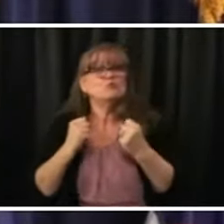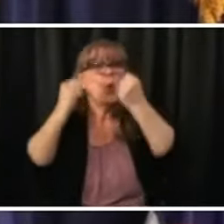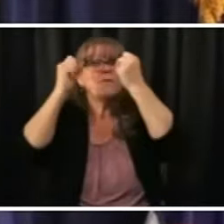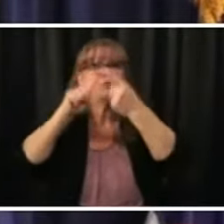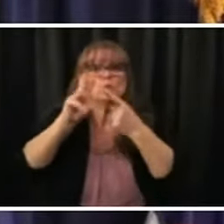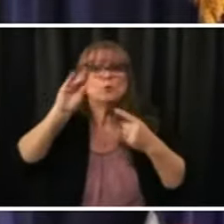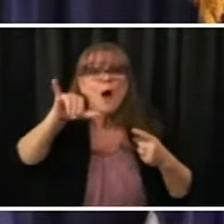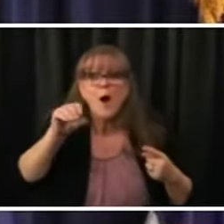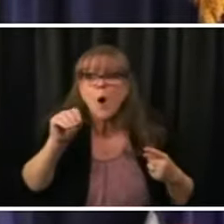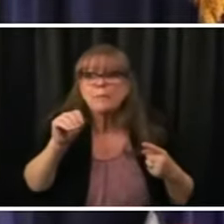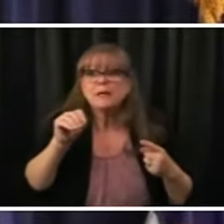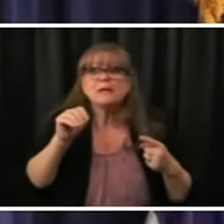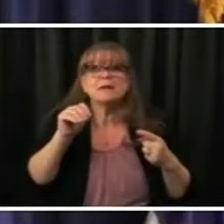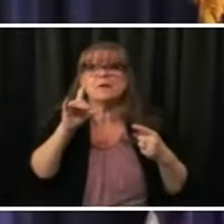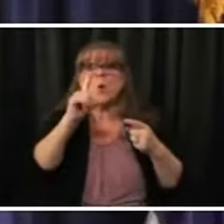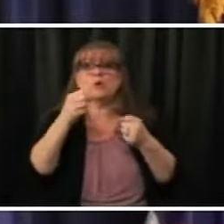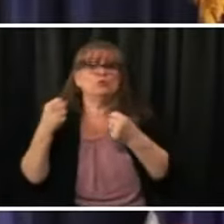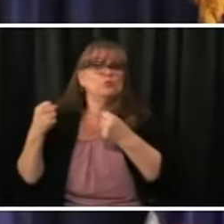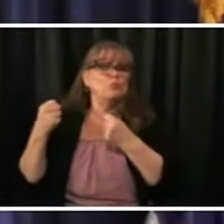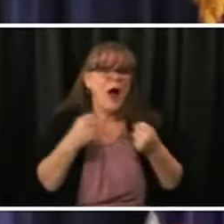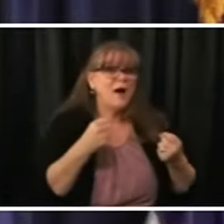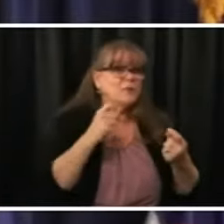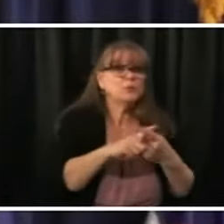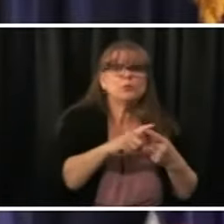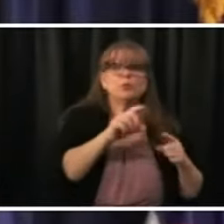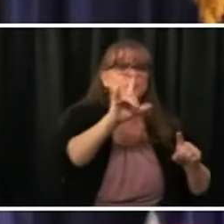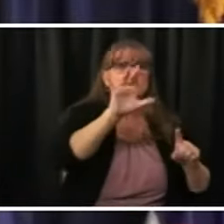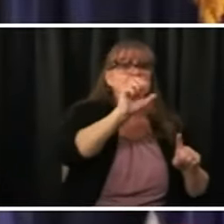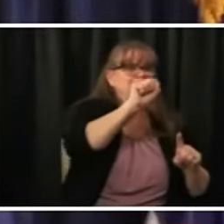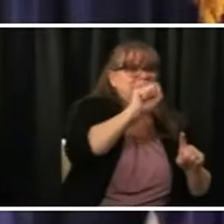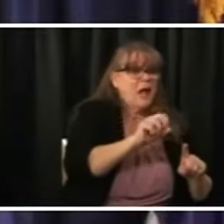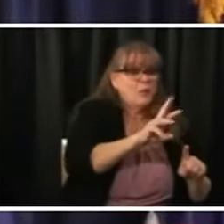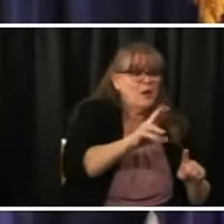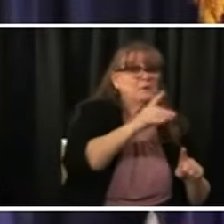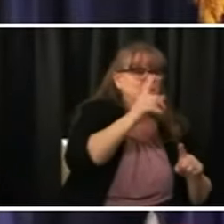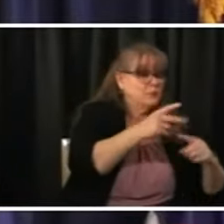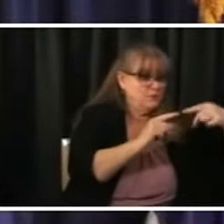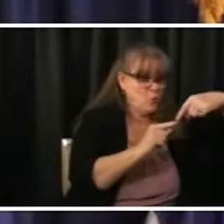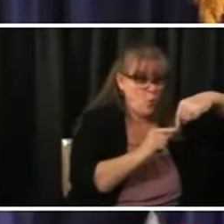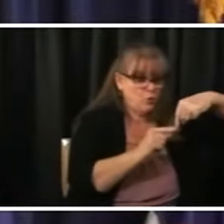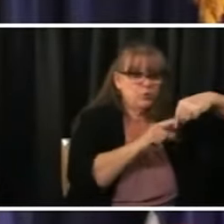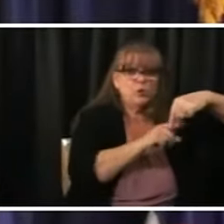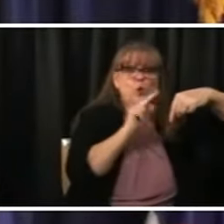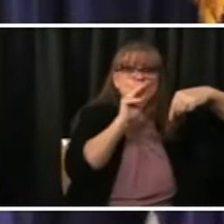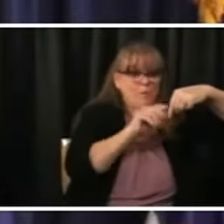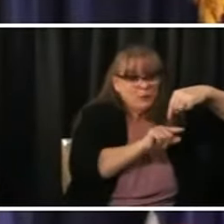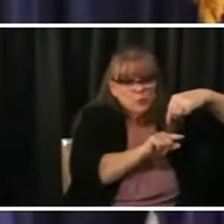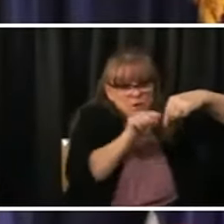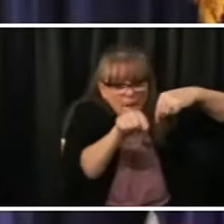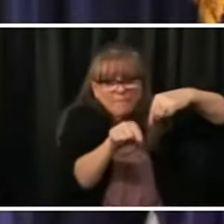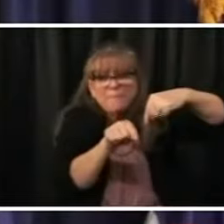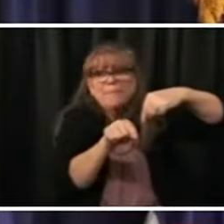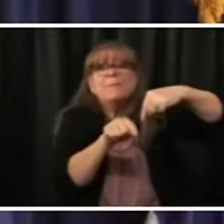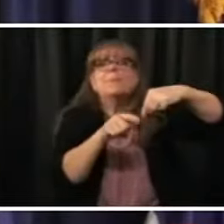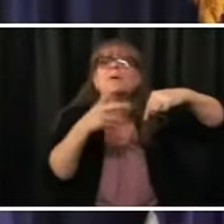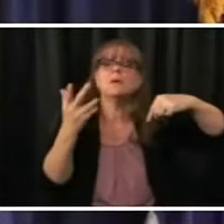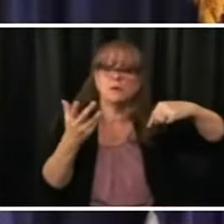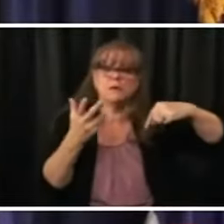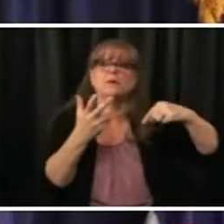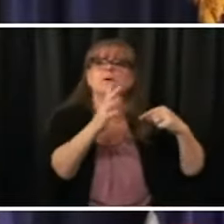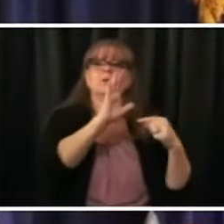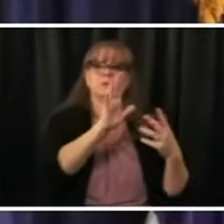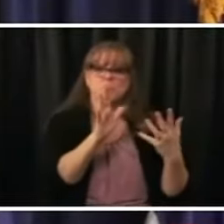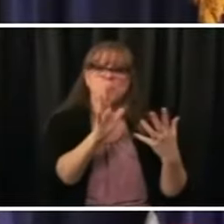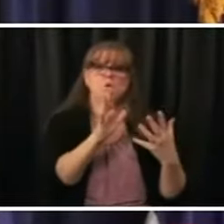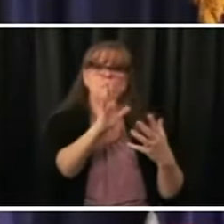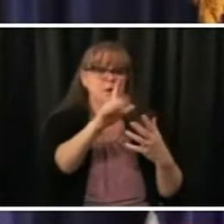ways. Because we don't require a particular state ID, we want to make sure people are in that eligibility category.